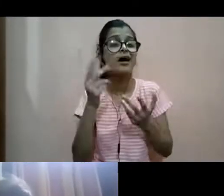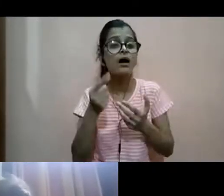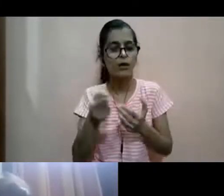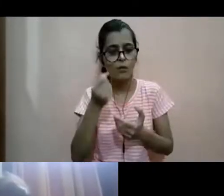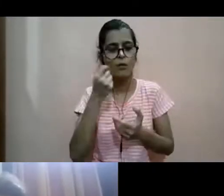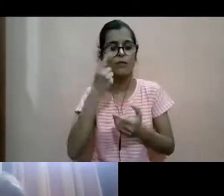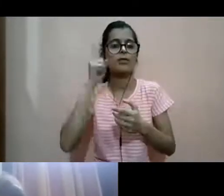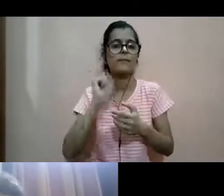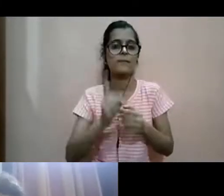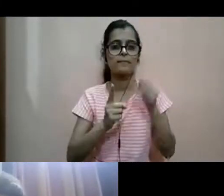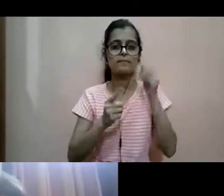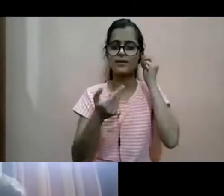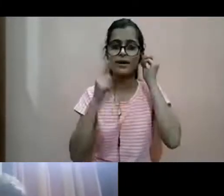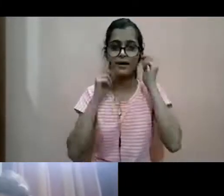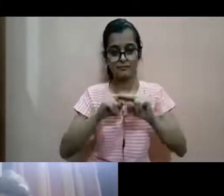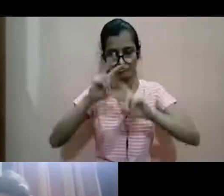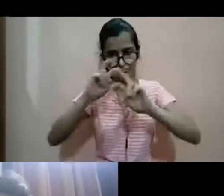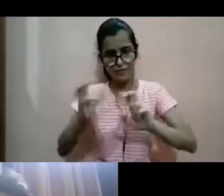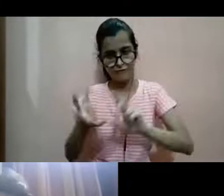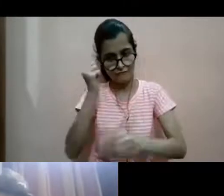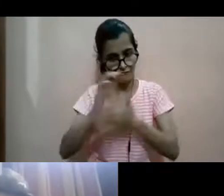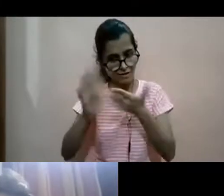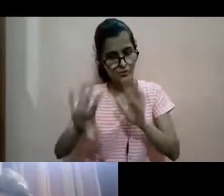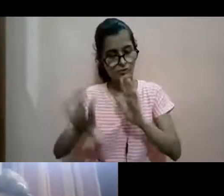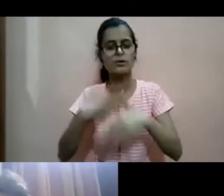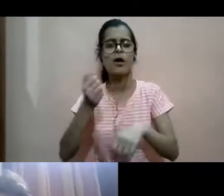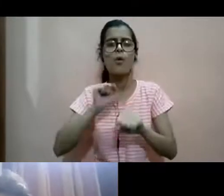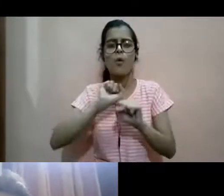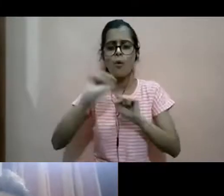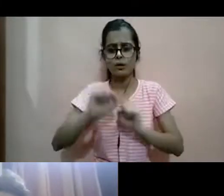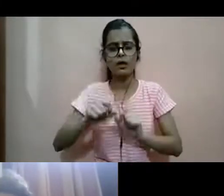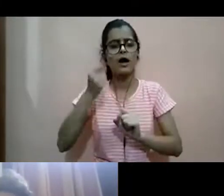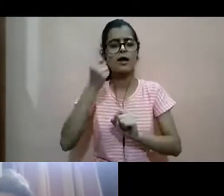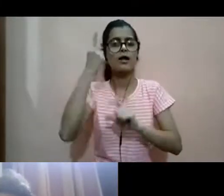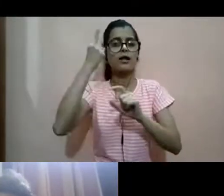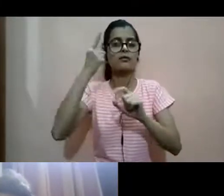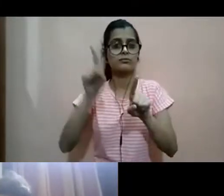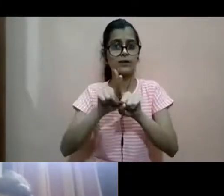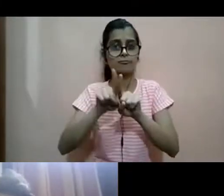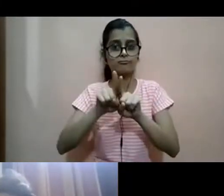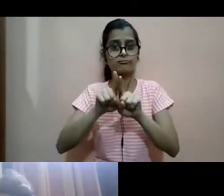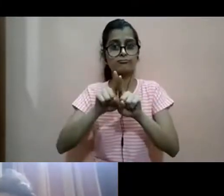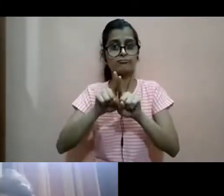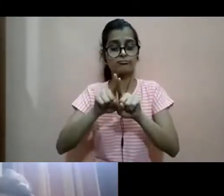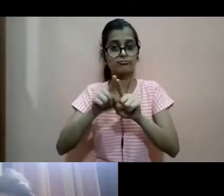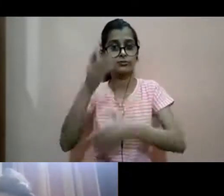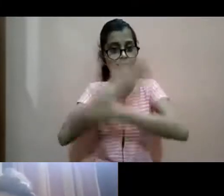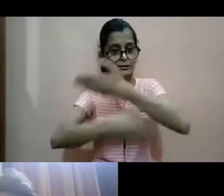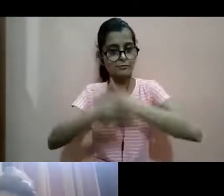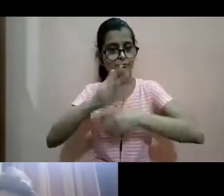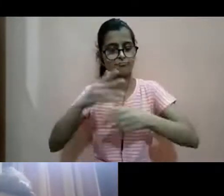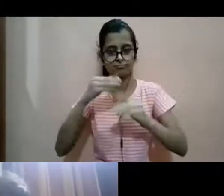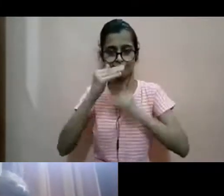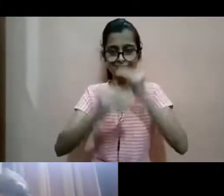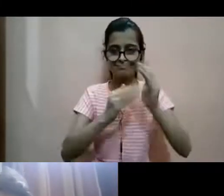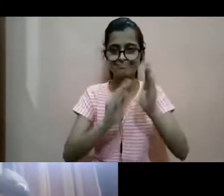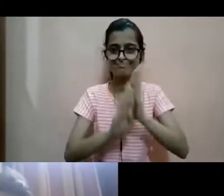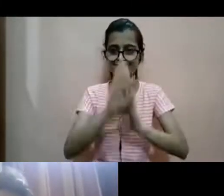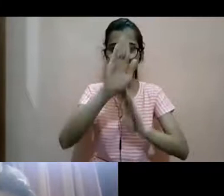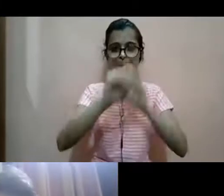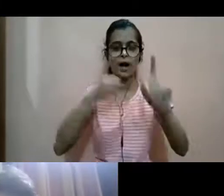more nuanced and our understanding of the lived experience of disability can be enriched and made